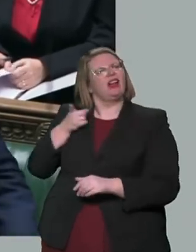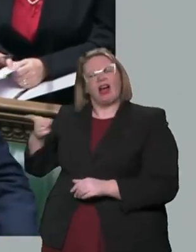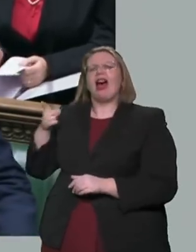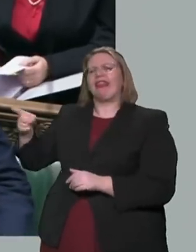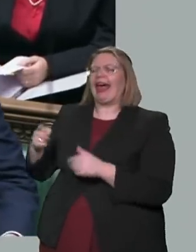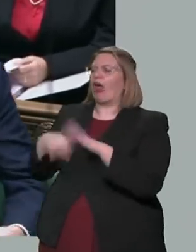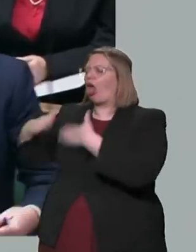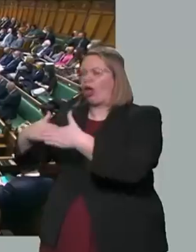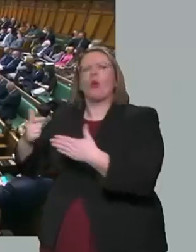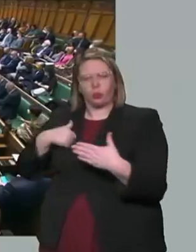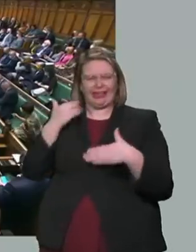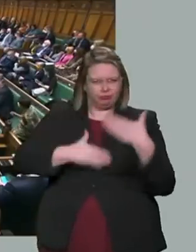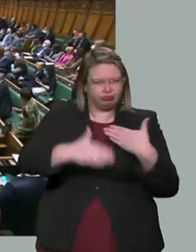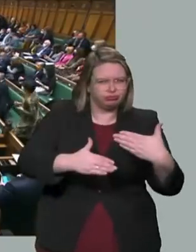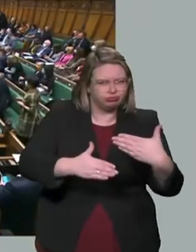get on with the job.